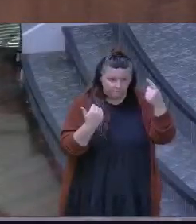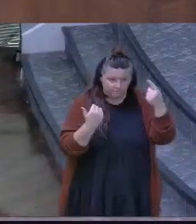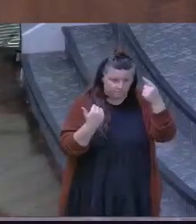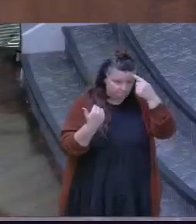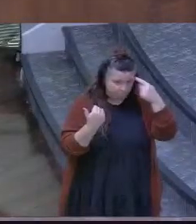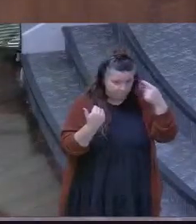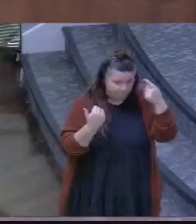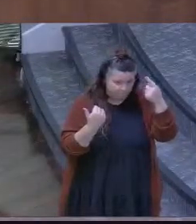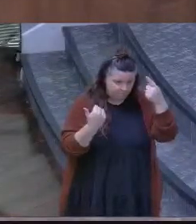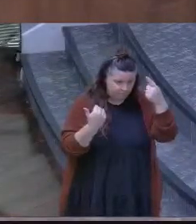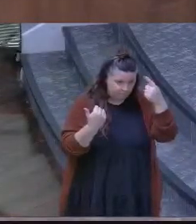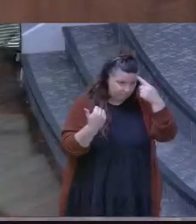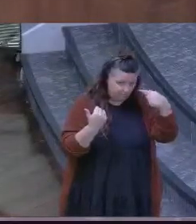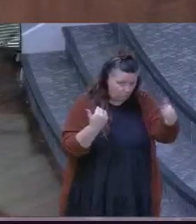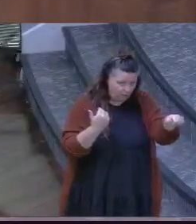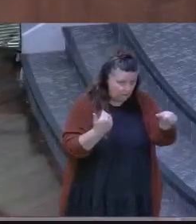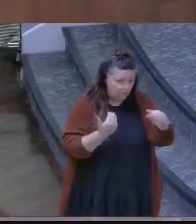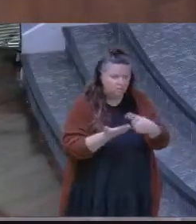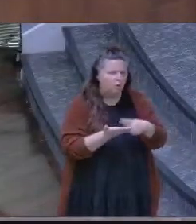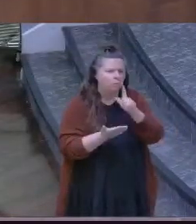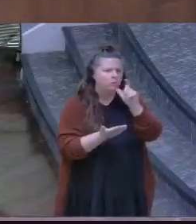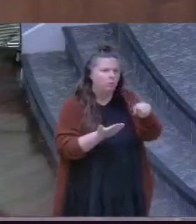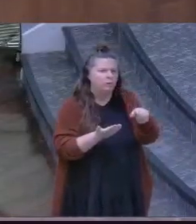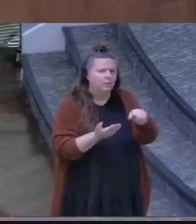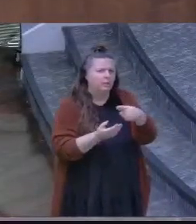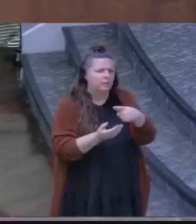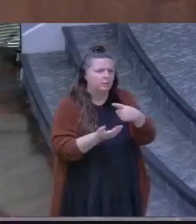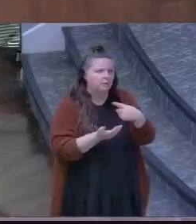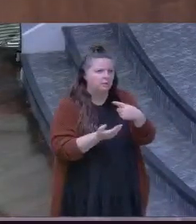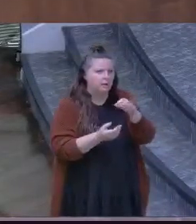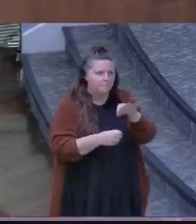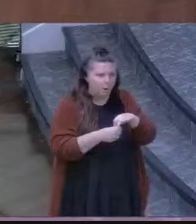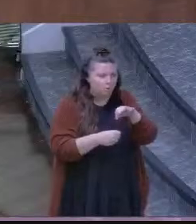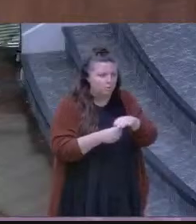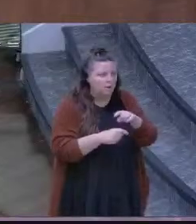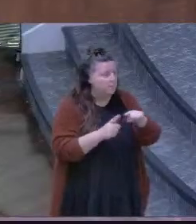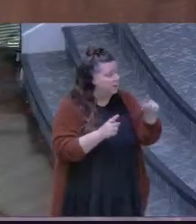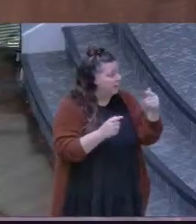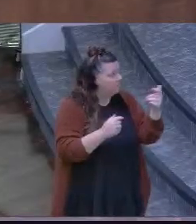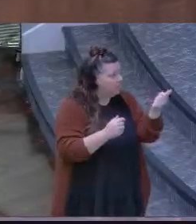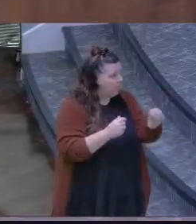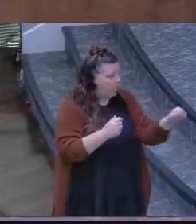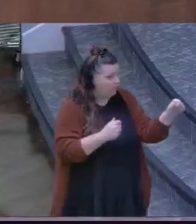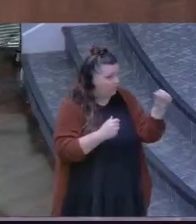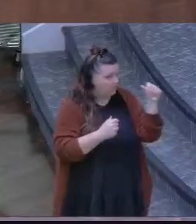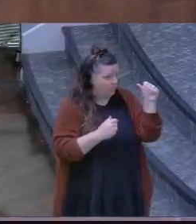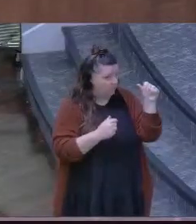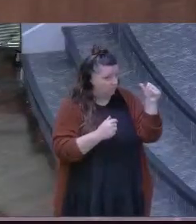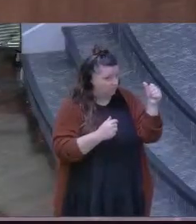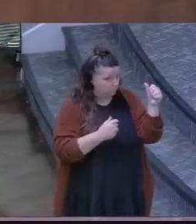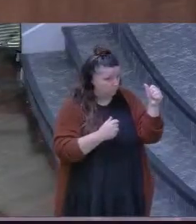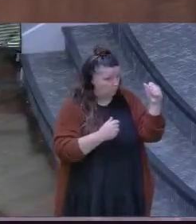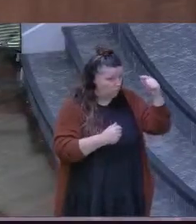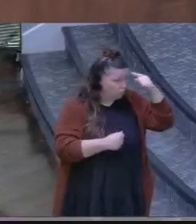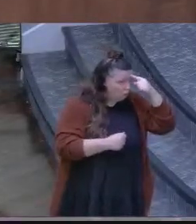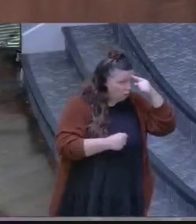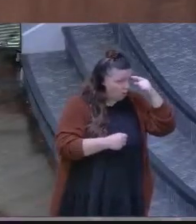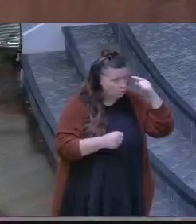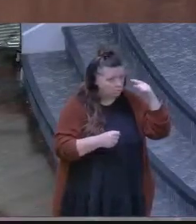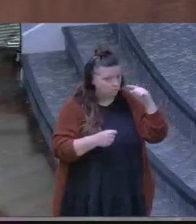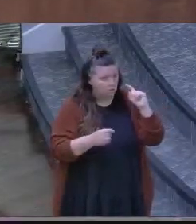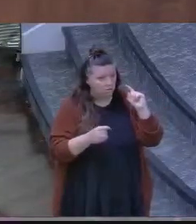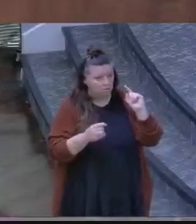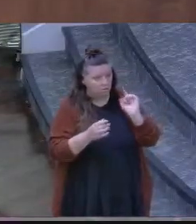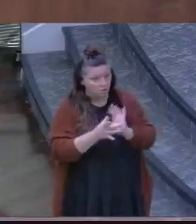discussion. Oh, well, no, we don't need a motion. Does anybody have any thoughts, comments, questions about the